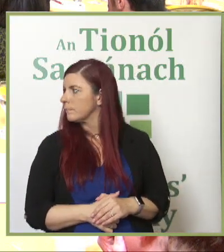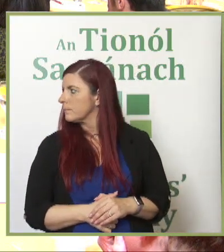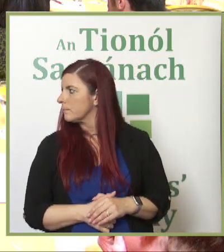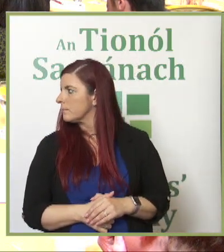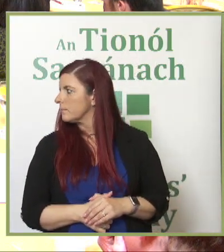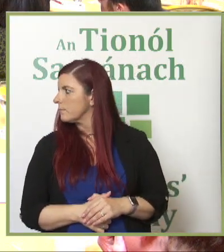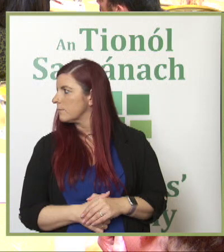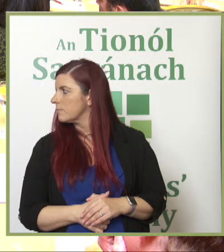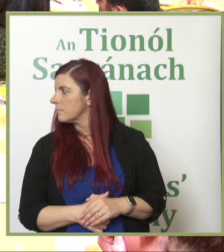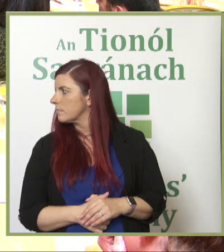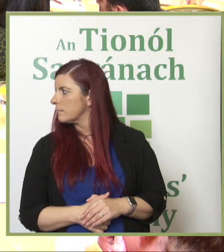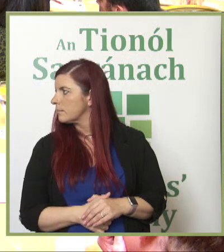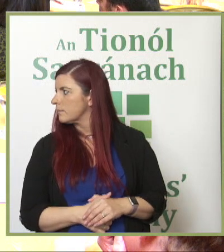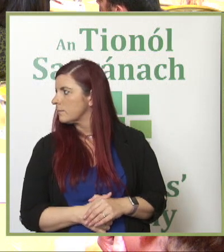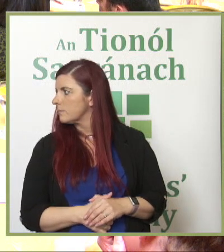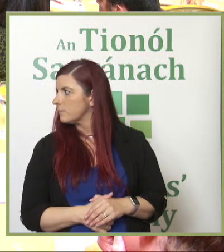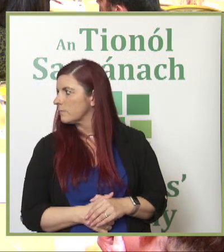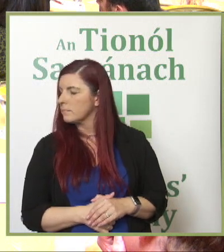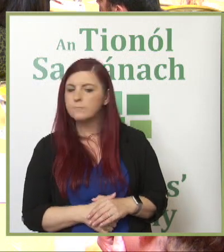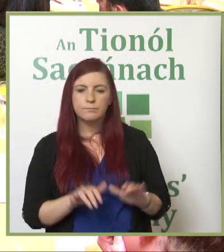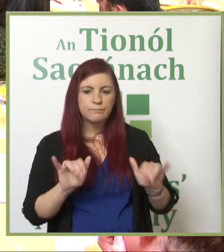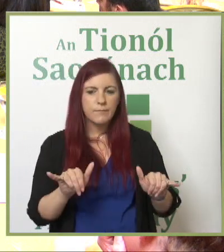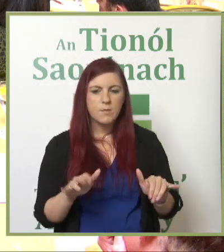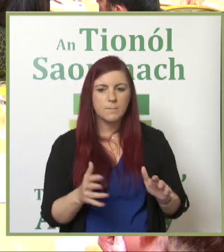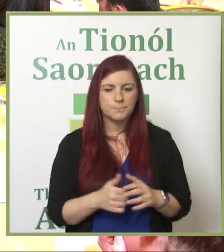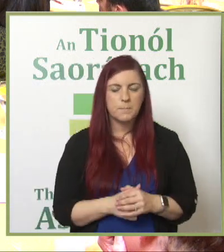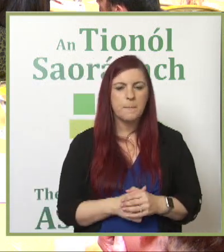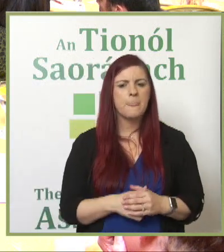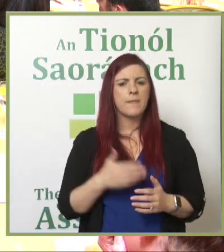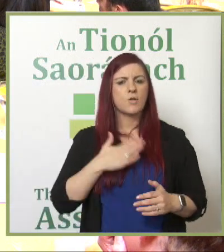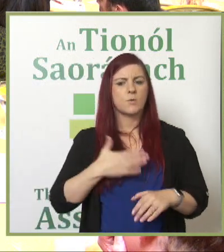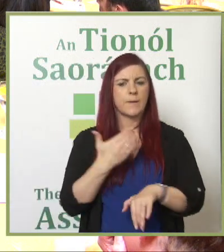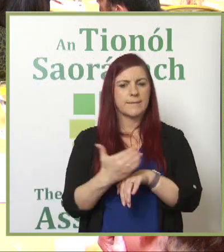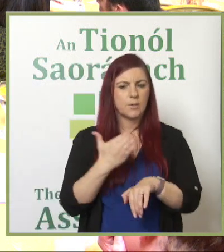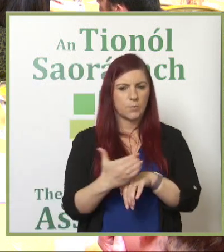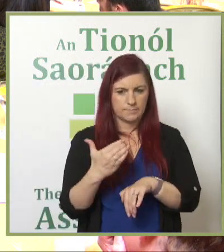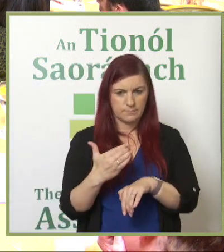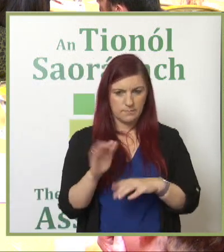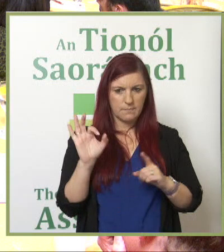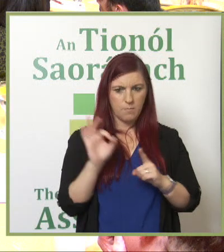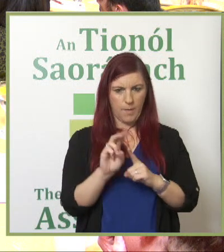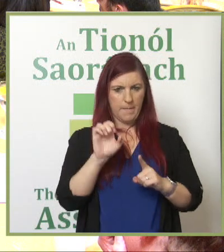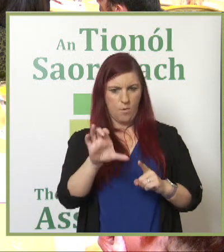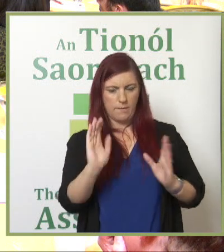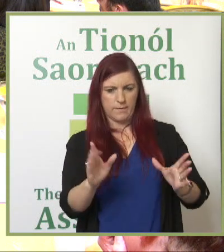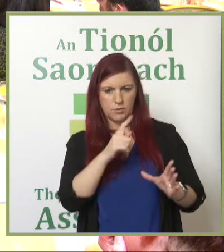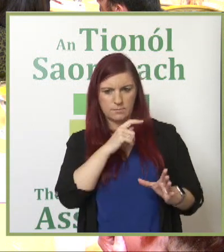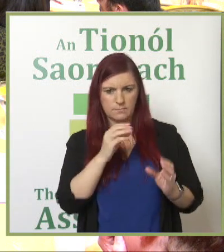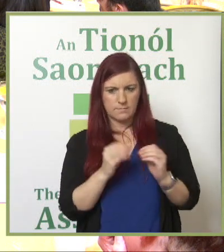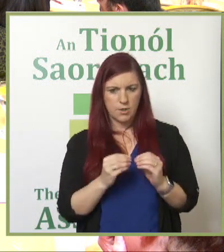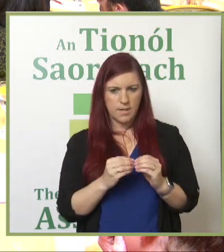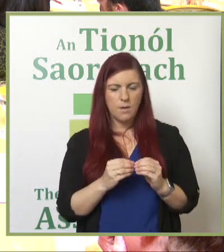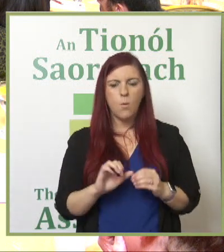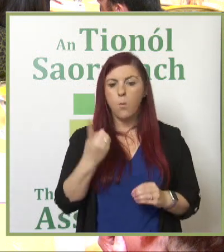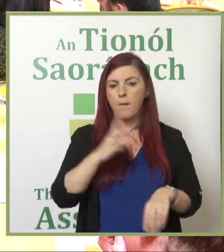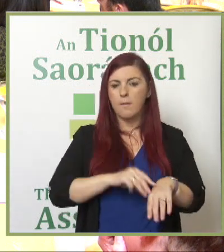Thanks, Paul. Thanks. So just continuing the point that Paul made, one of the most